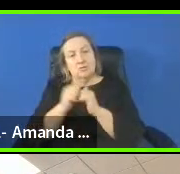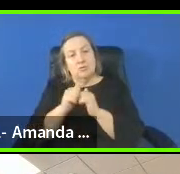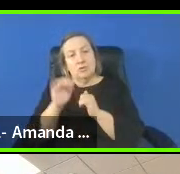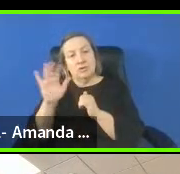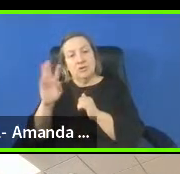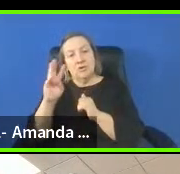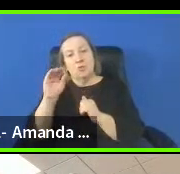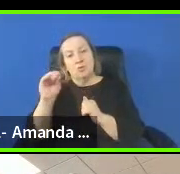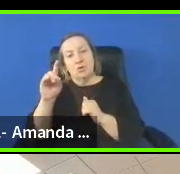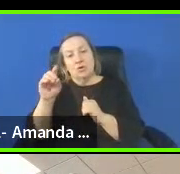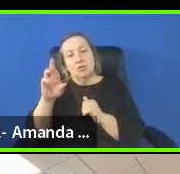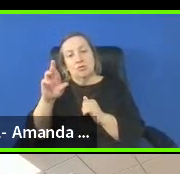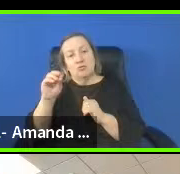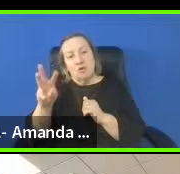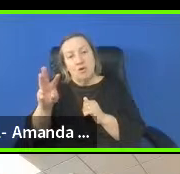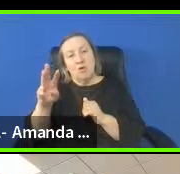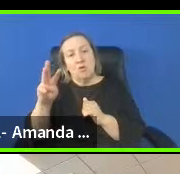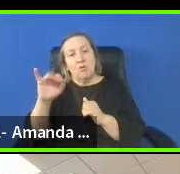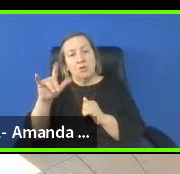Woodrow Wilson Bridge. Yep.